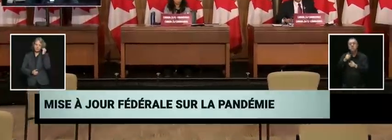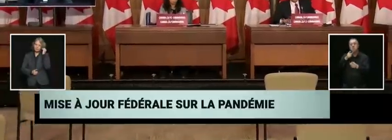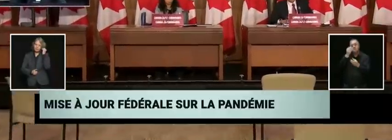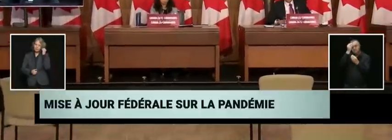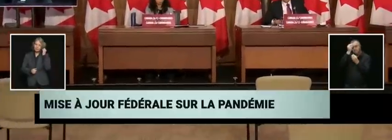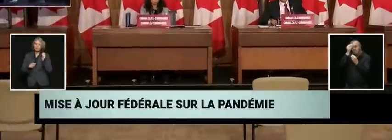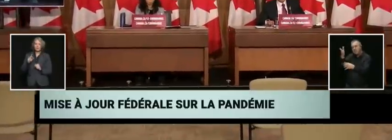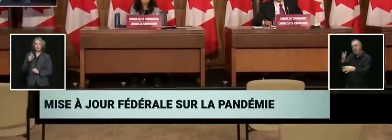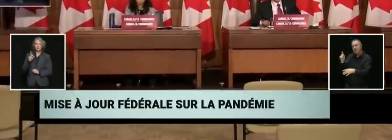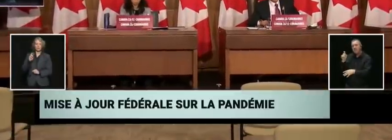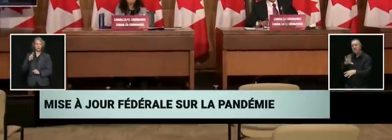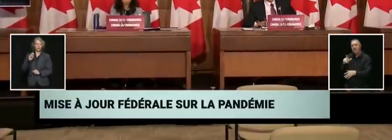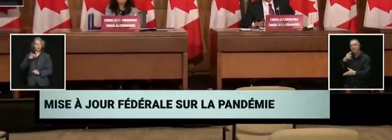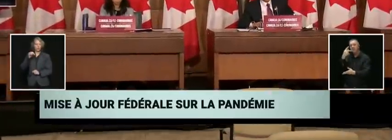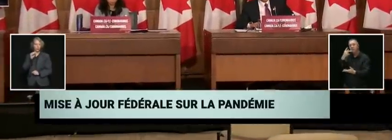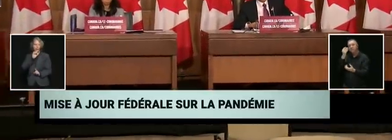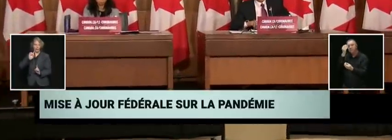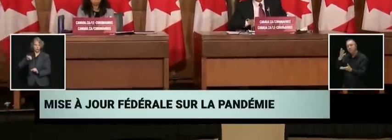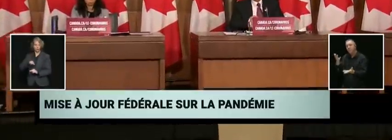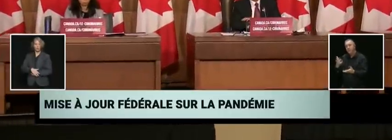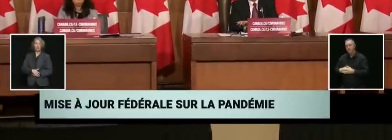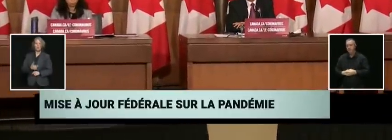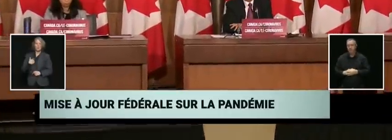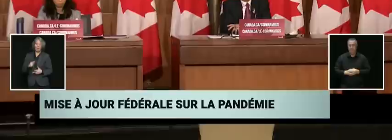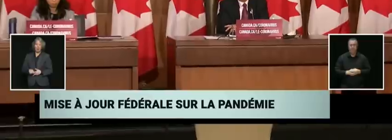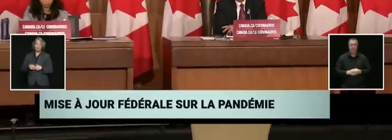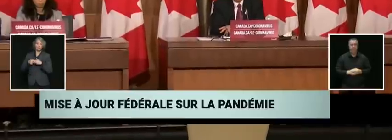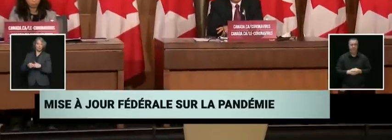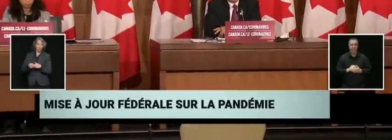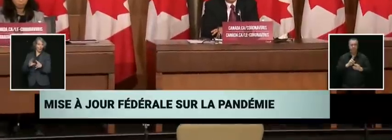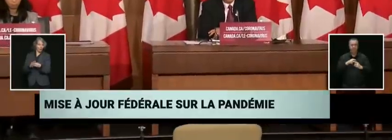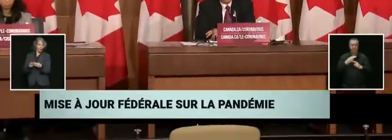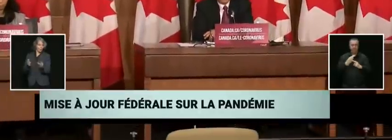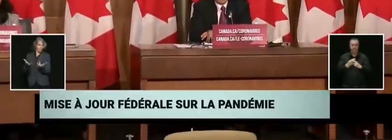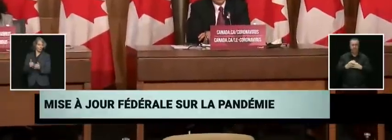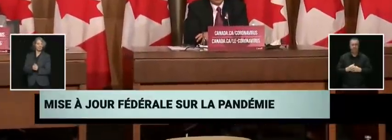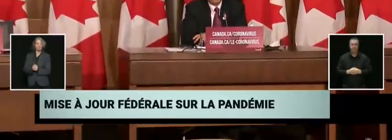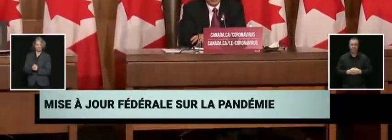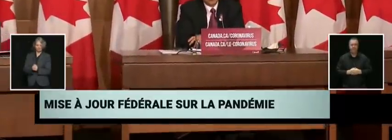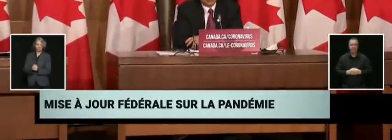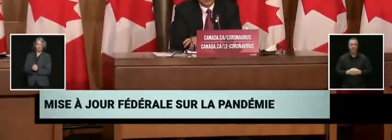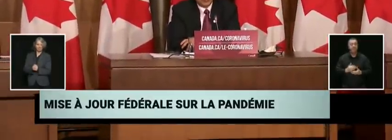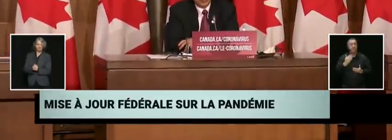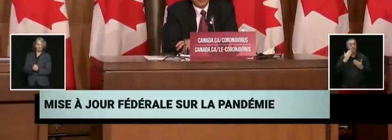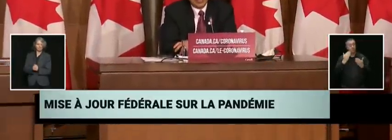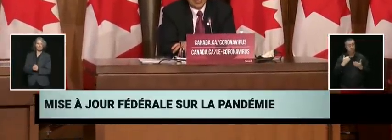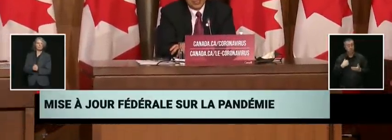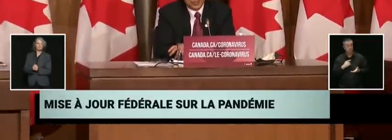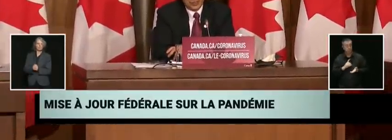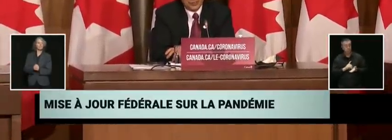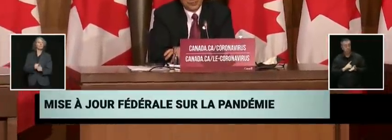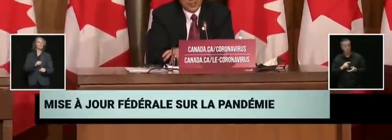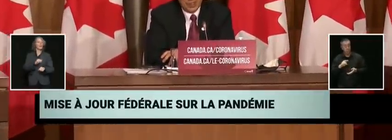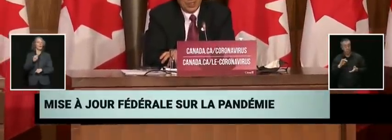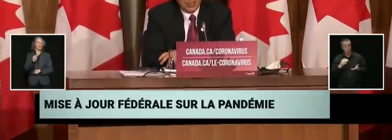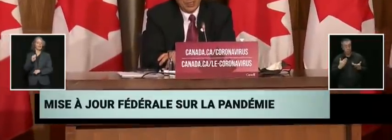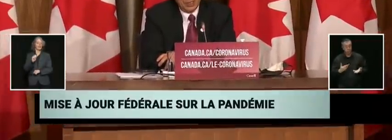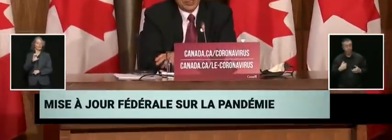It's Dr. Njoo here. Maybe I can start. So certainly what you're referring to, the National Advisory Committee on